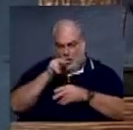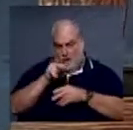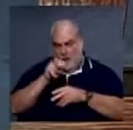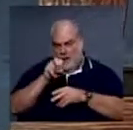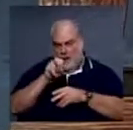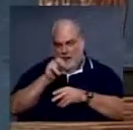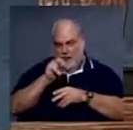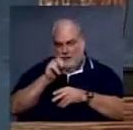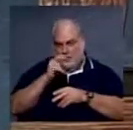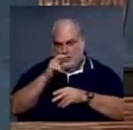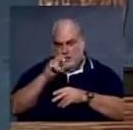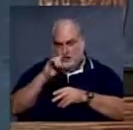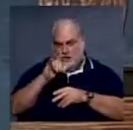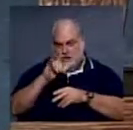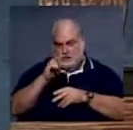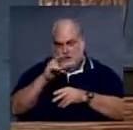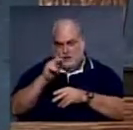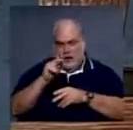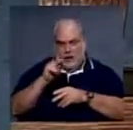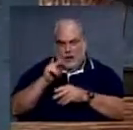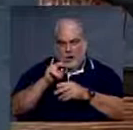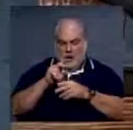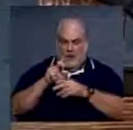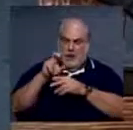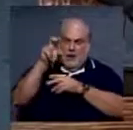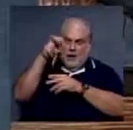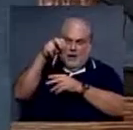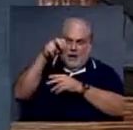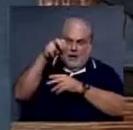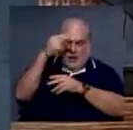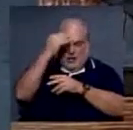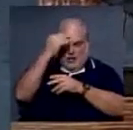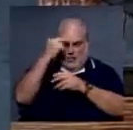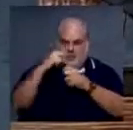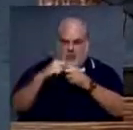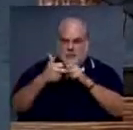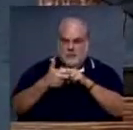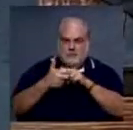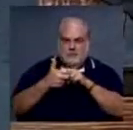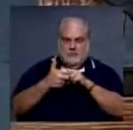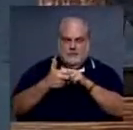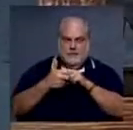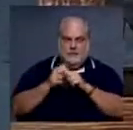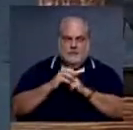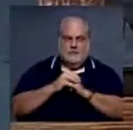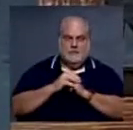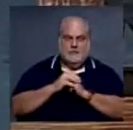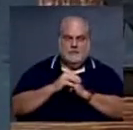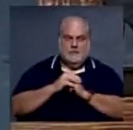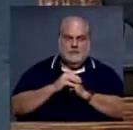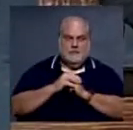truck with a bucket truck hanging out over one of the wires, so I knew there was a problem.